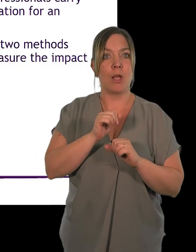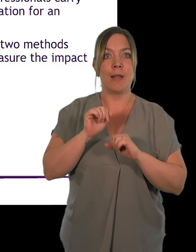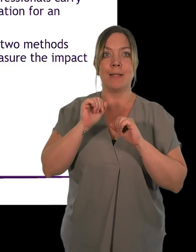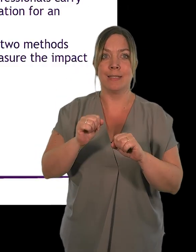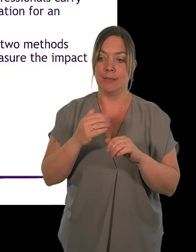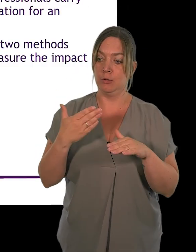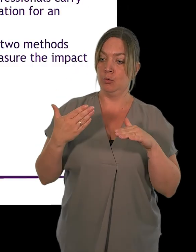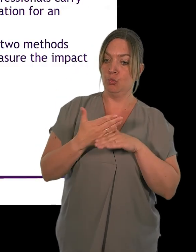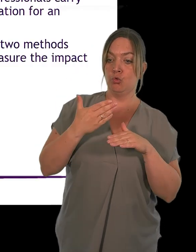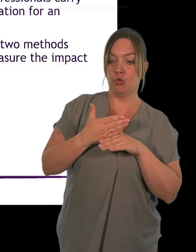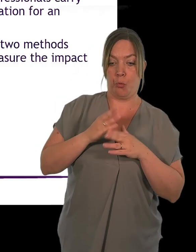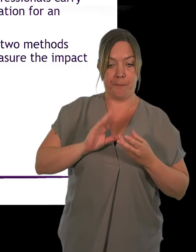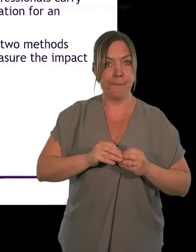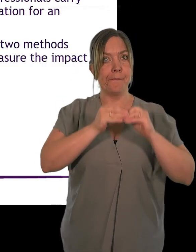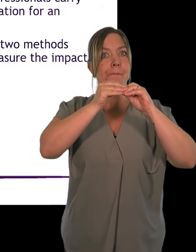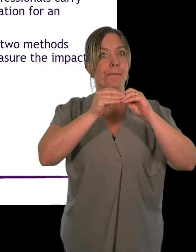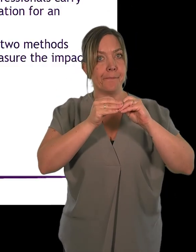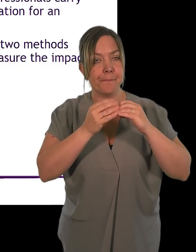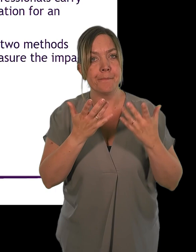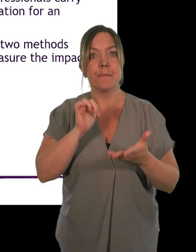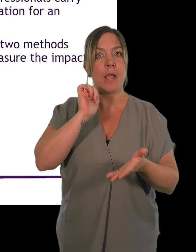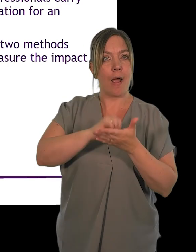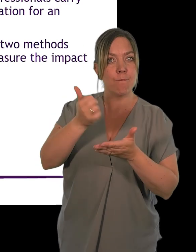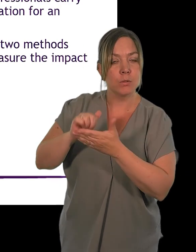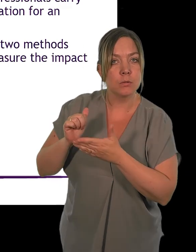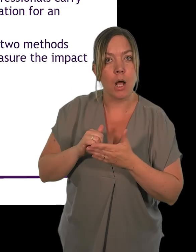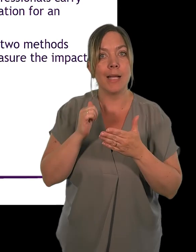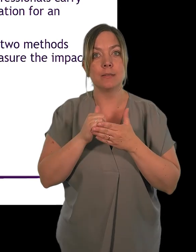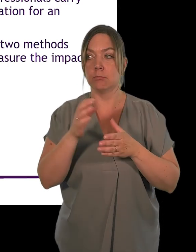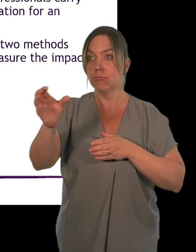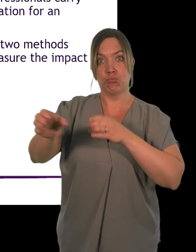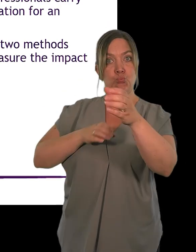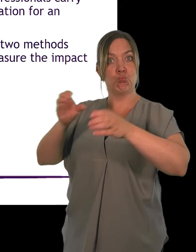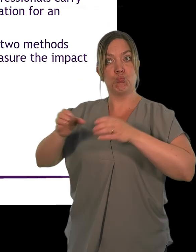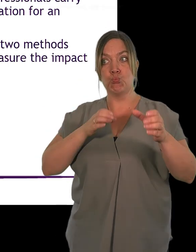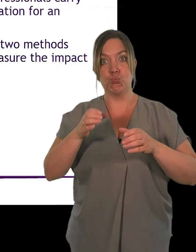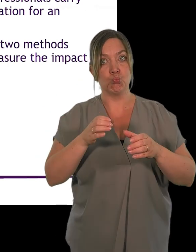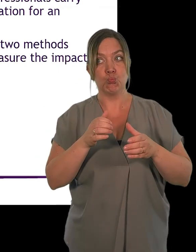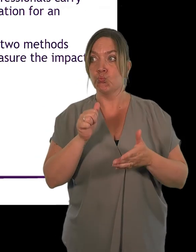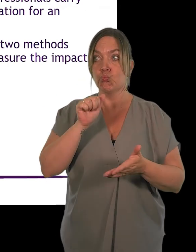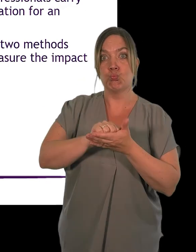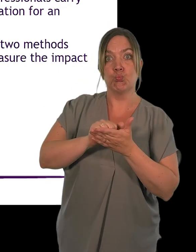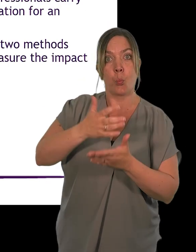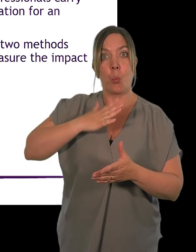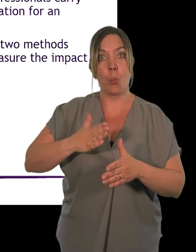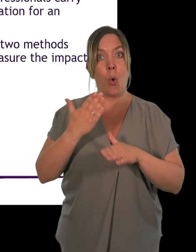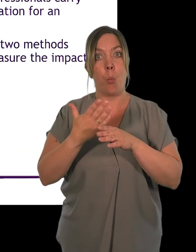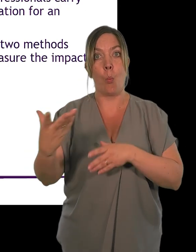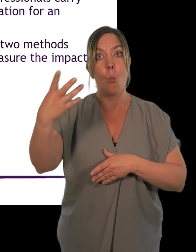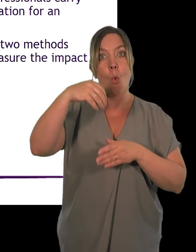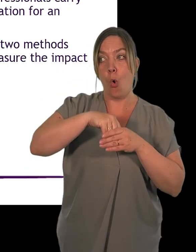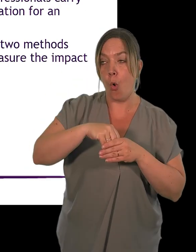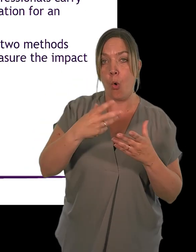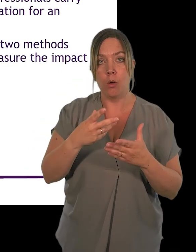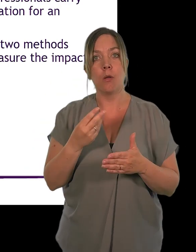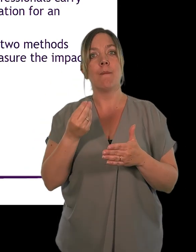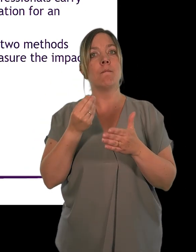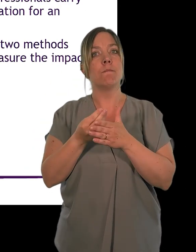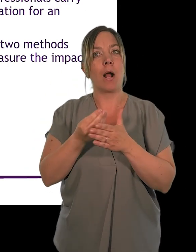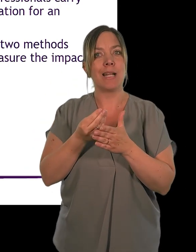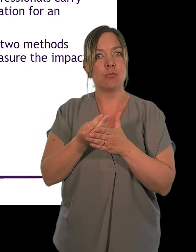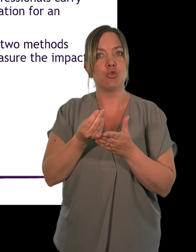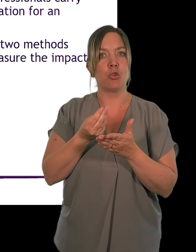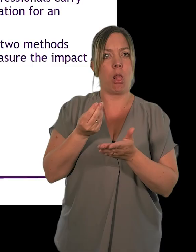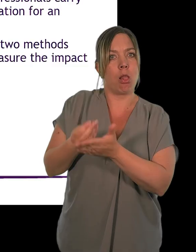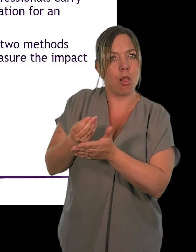such as checking job design, advertising, take-up, financial costs